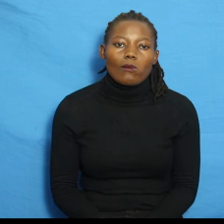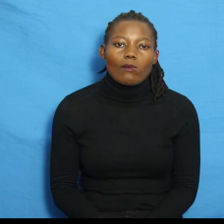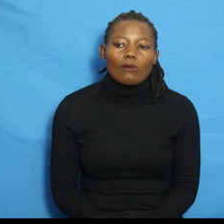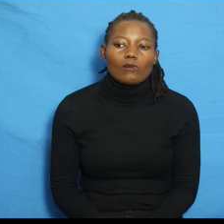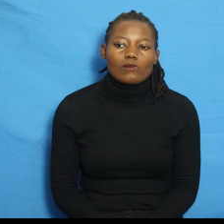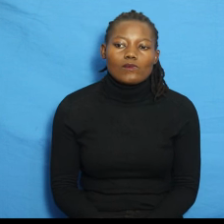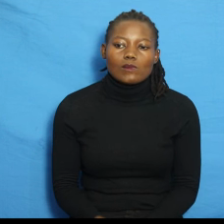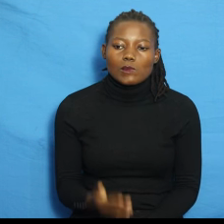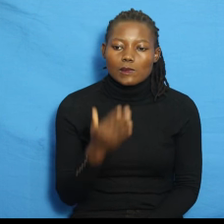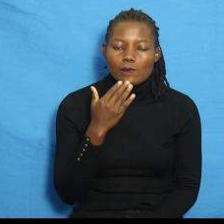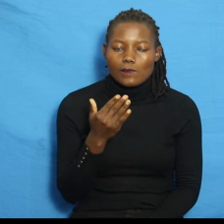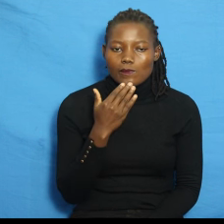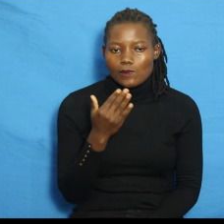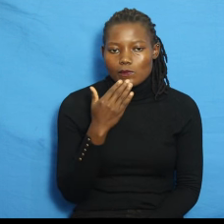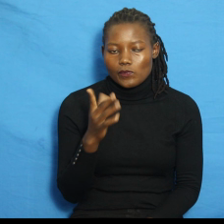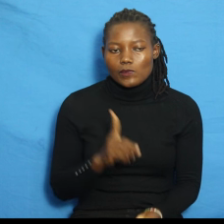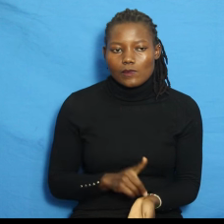Thank you, Dr. Tank.